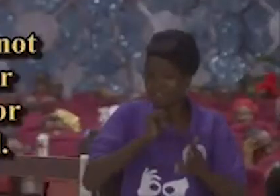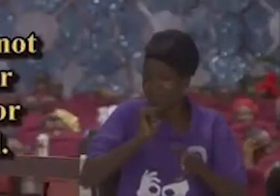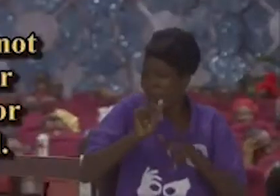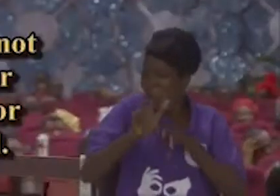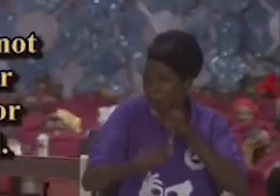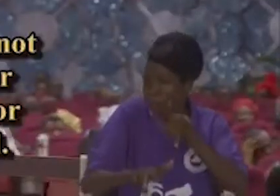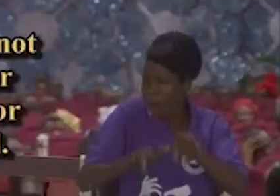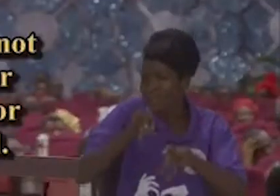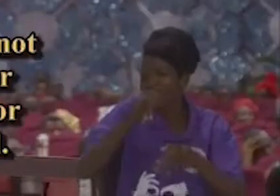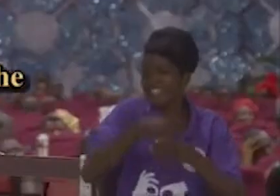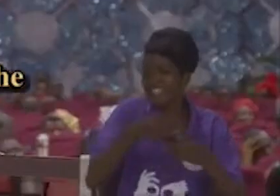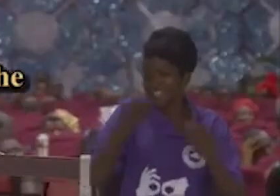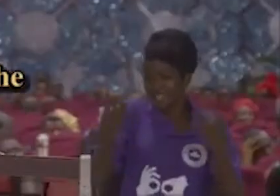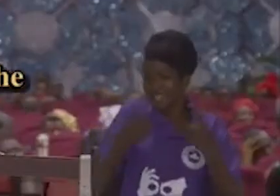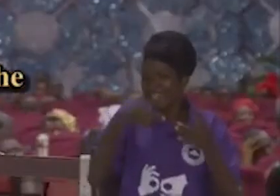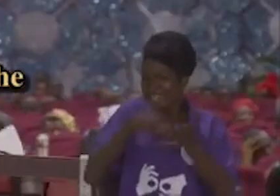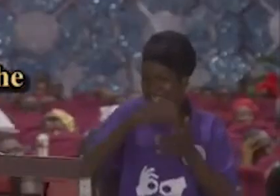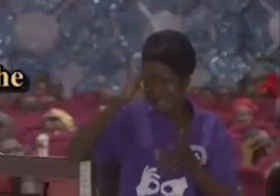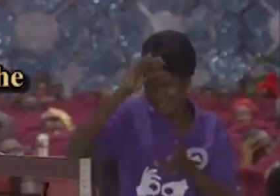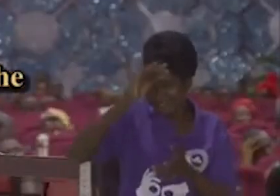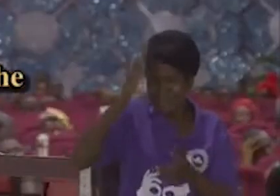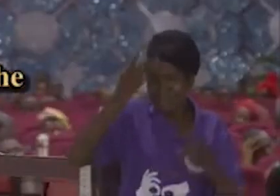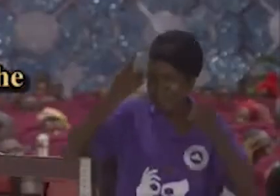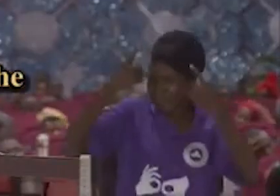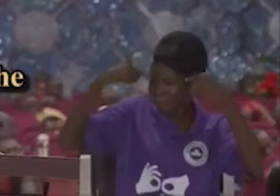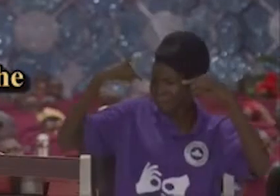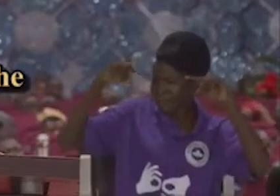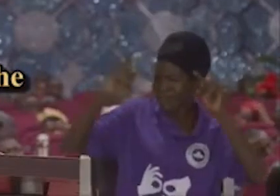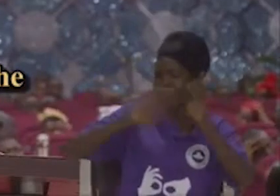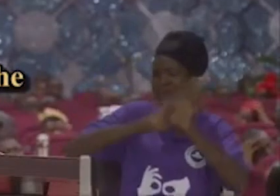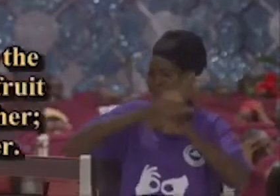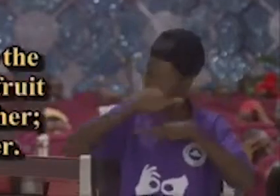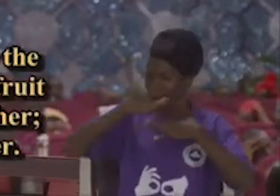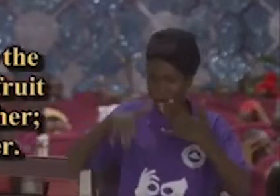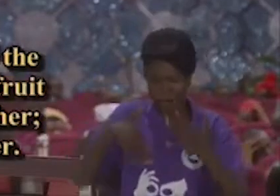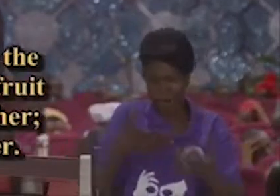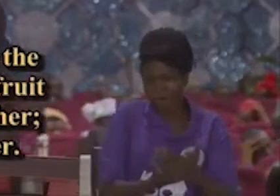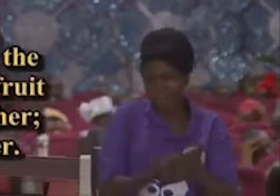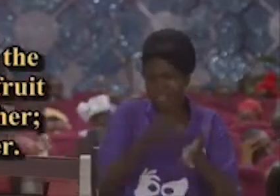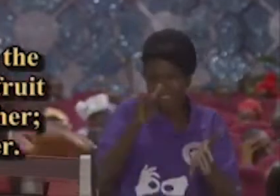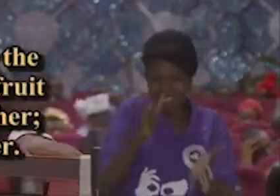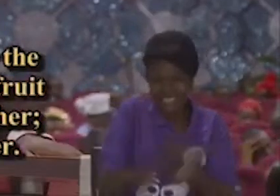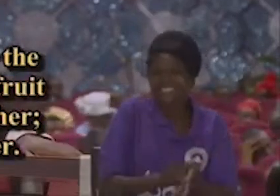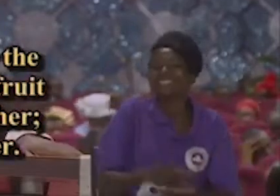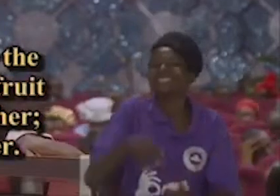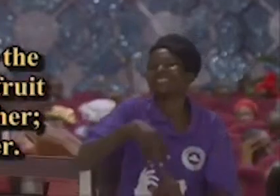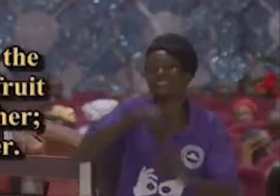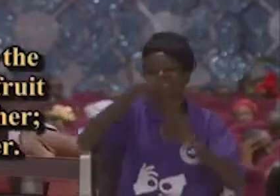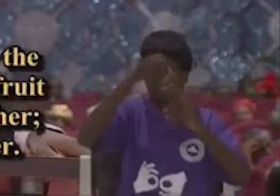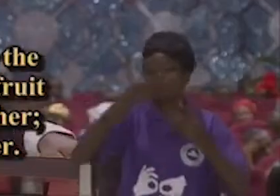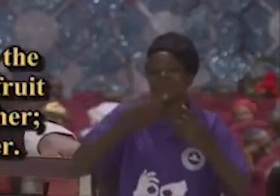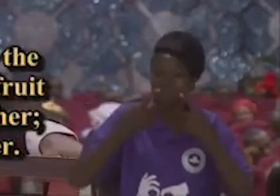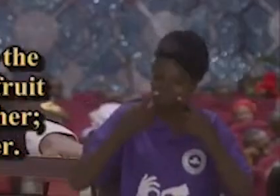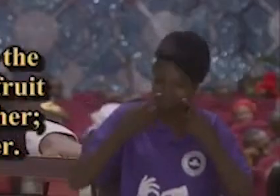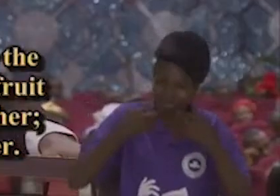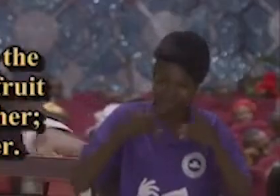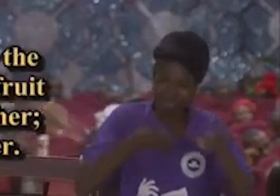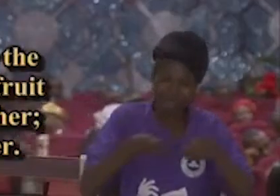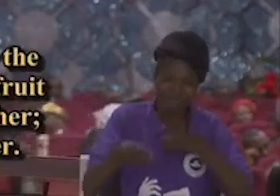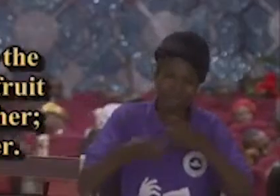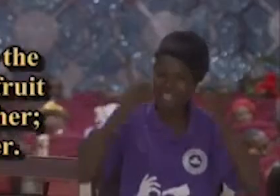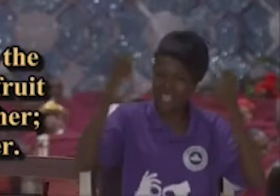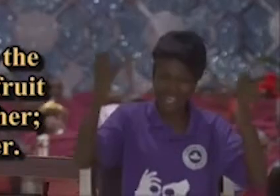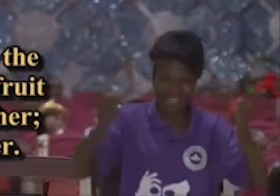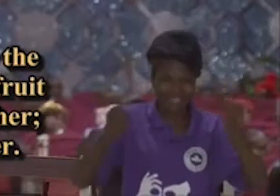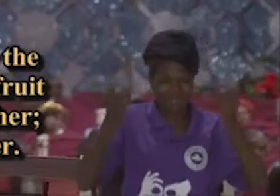man shall prosper in what? All that he does. That is financial dominion. Hallelujah.